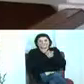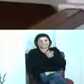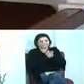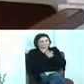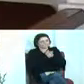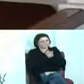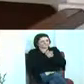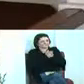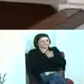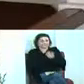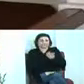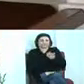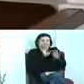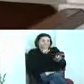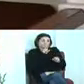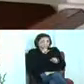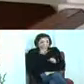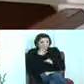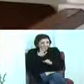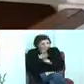to be committed